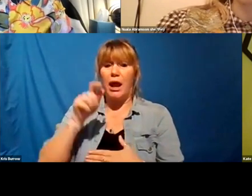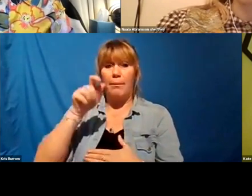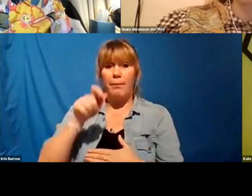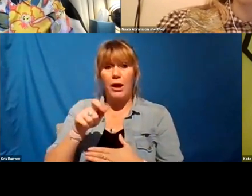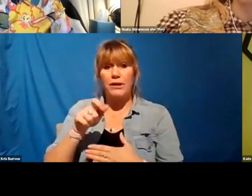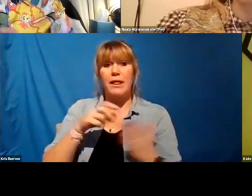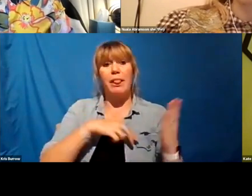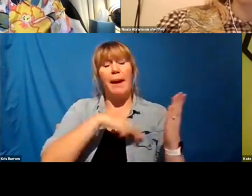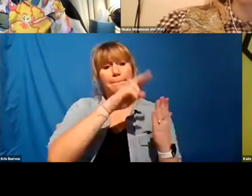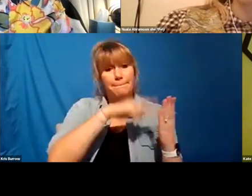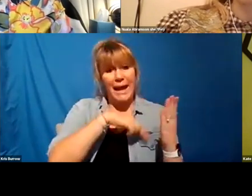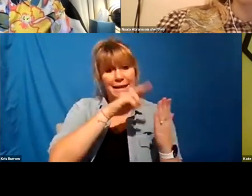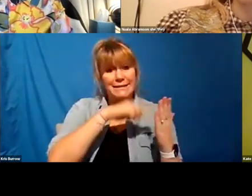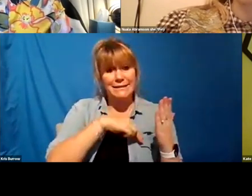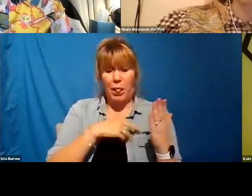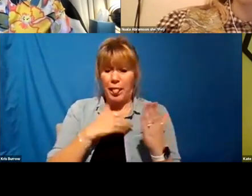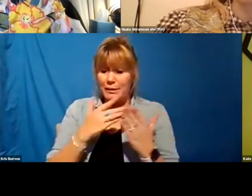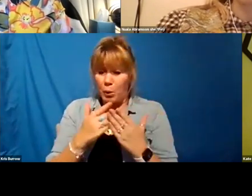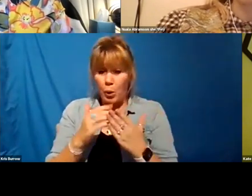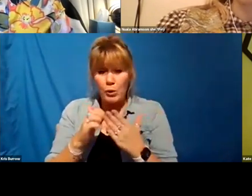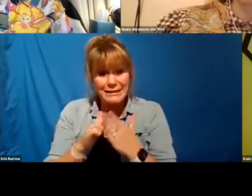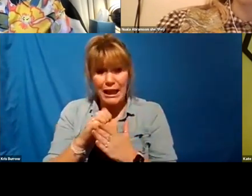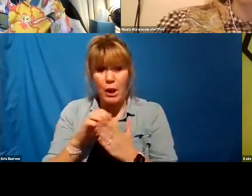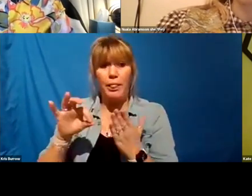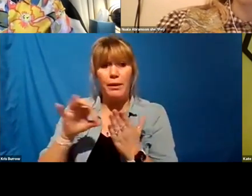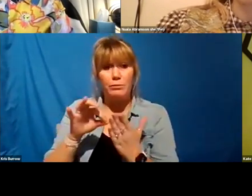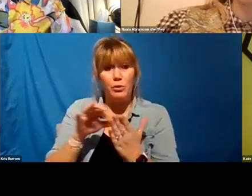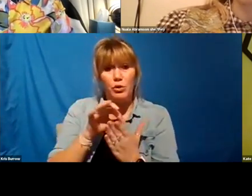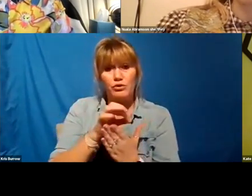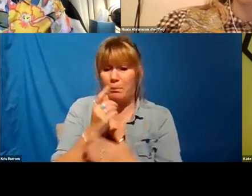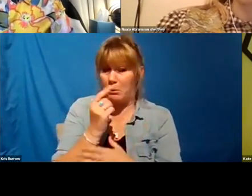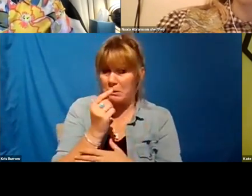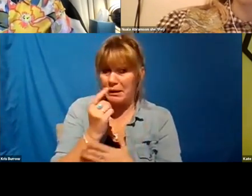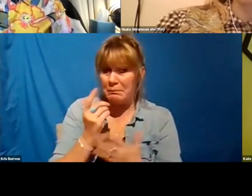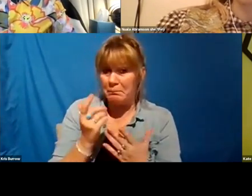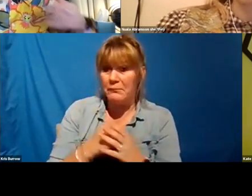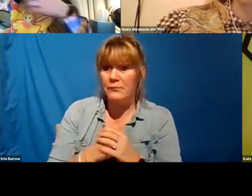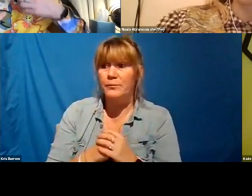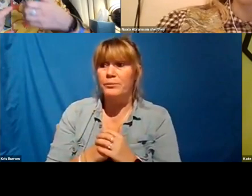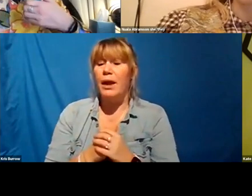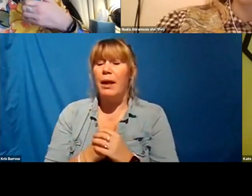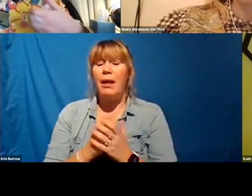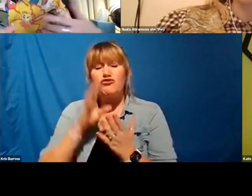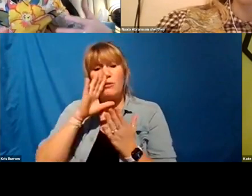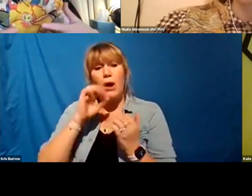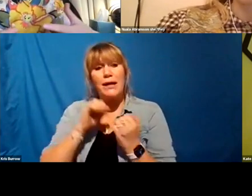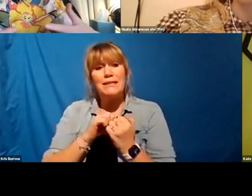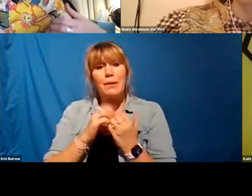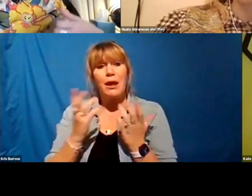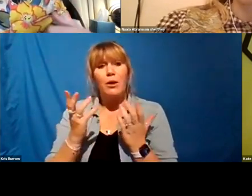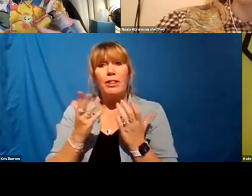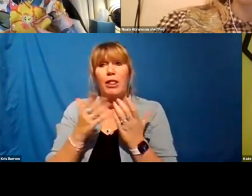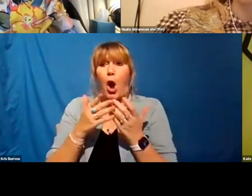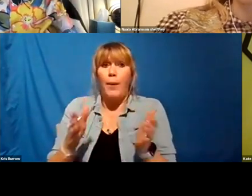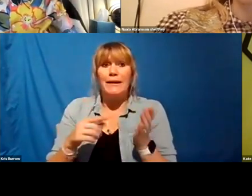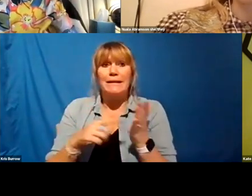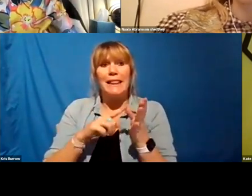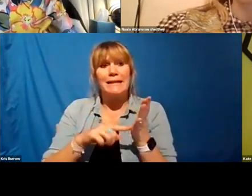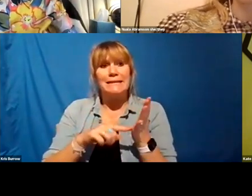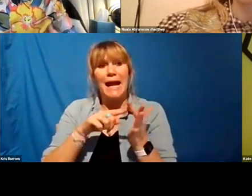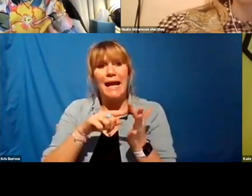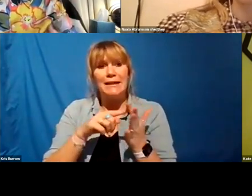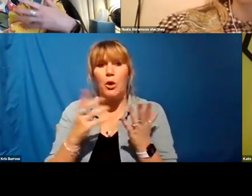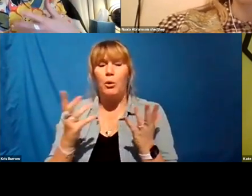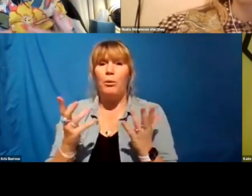it reminds me of going to a couple of openings at the Tate, where sort of marvelling at the different aspects of the